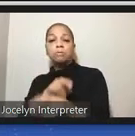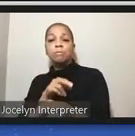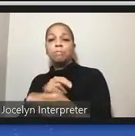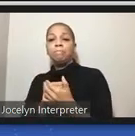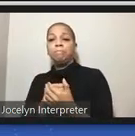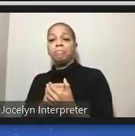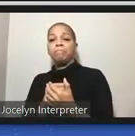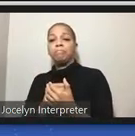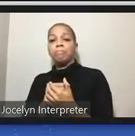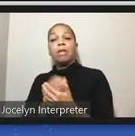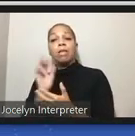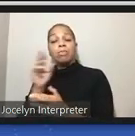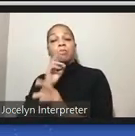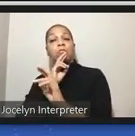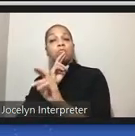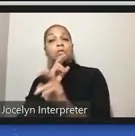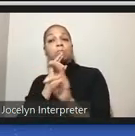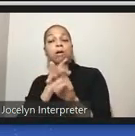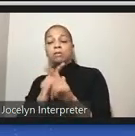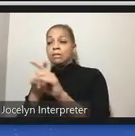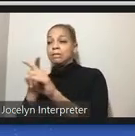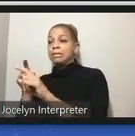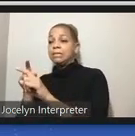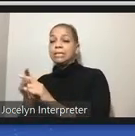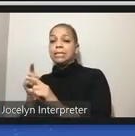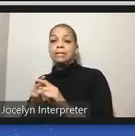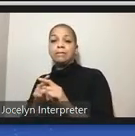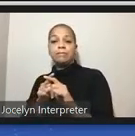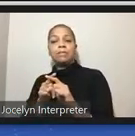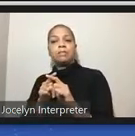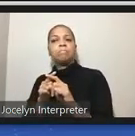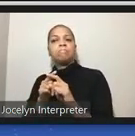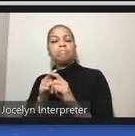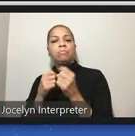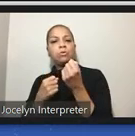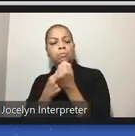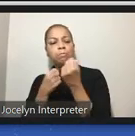Though their responses contribute to the moment's immediacy, they can cause